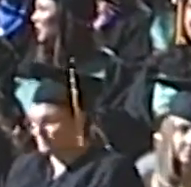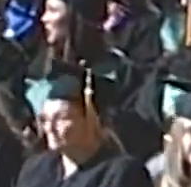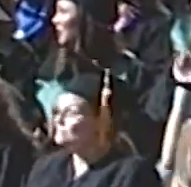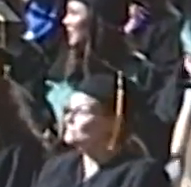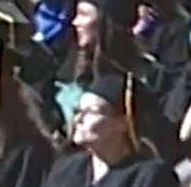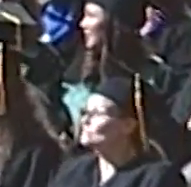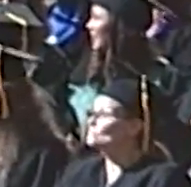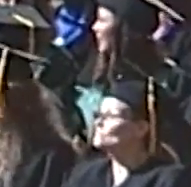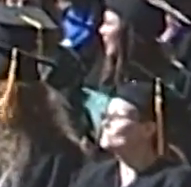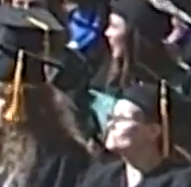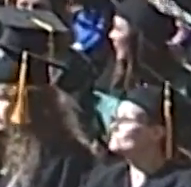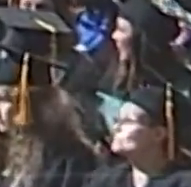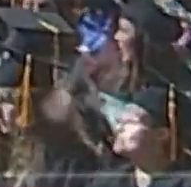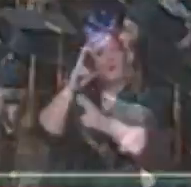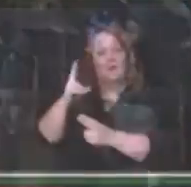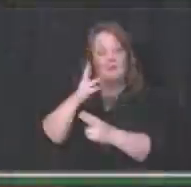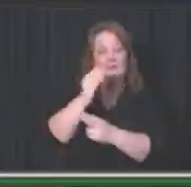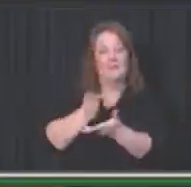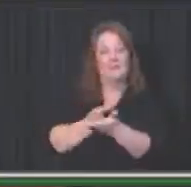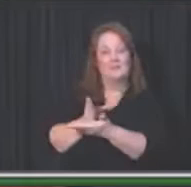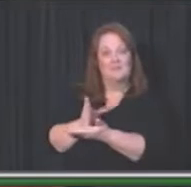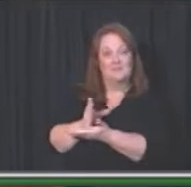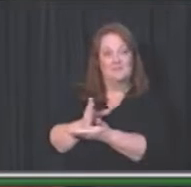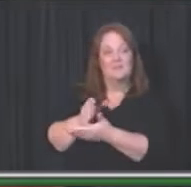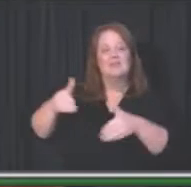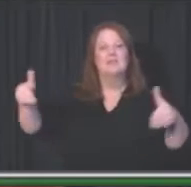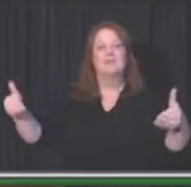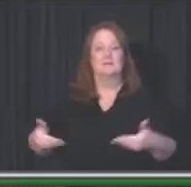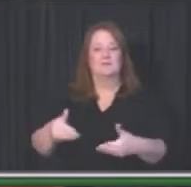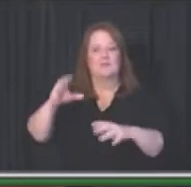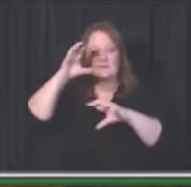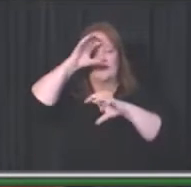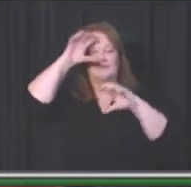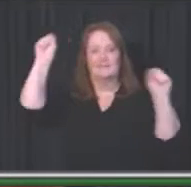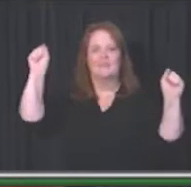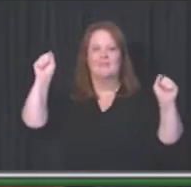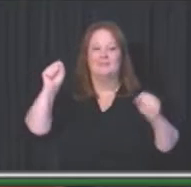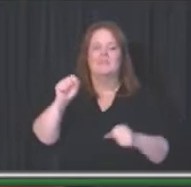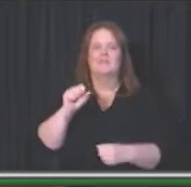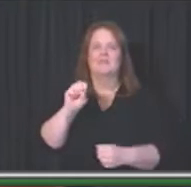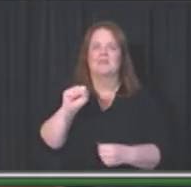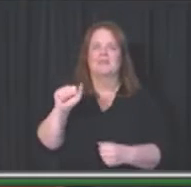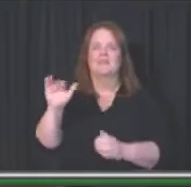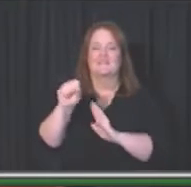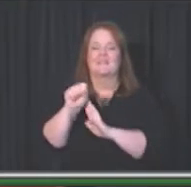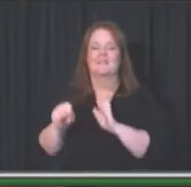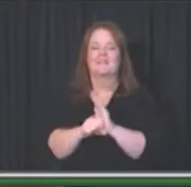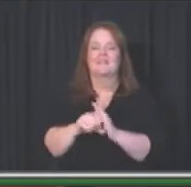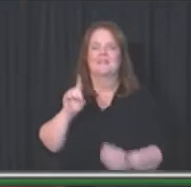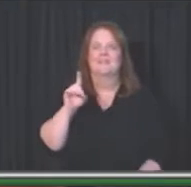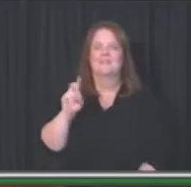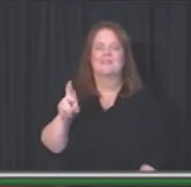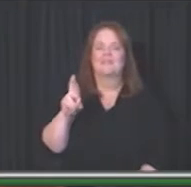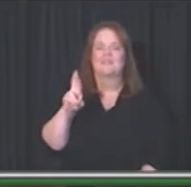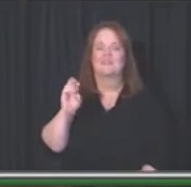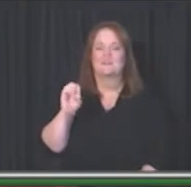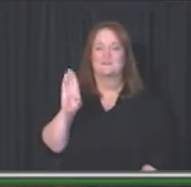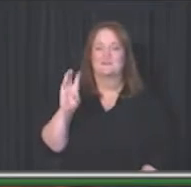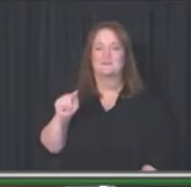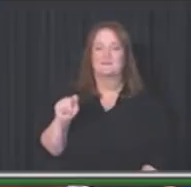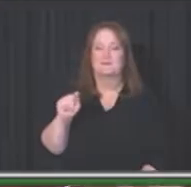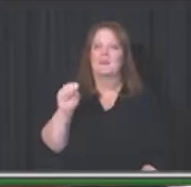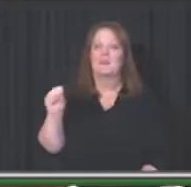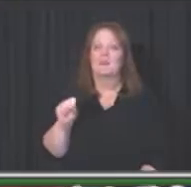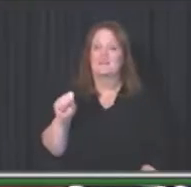It is now my honor and privilege to introduce the president of Sacramento State, Dr. Robert S.